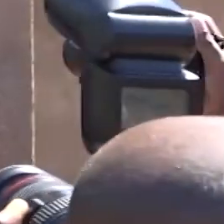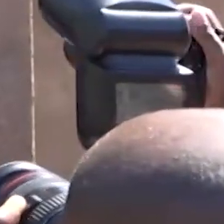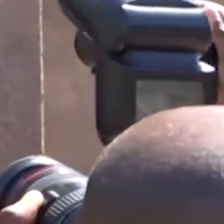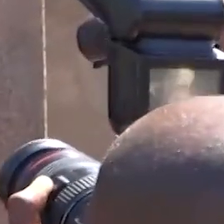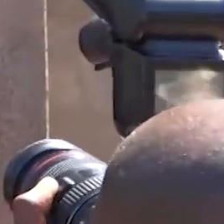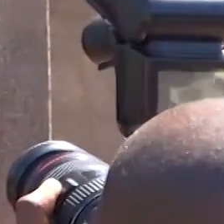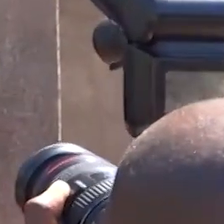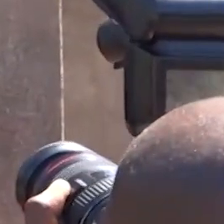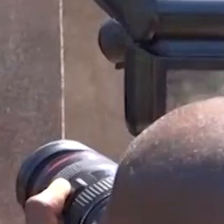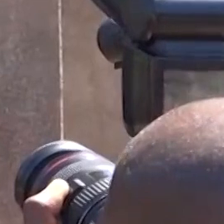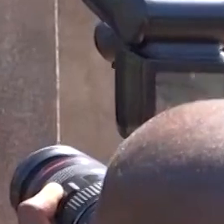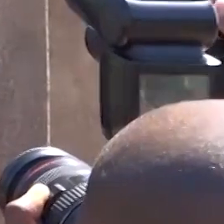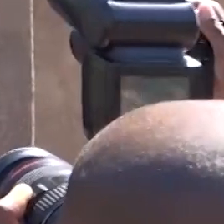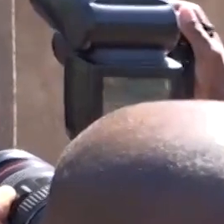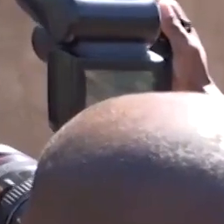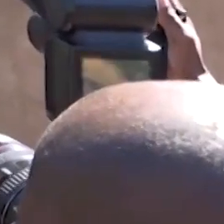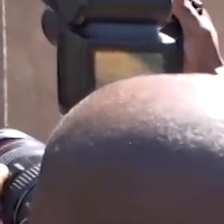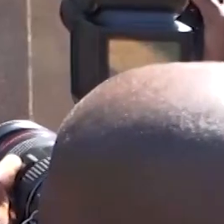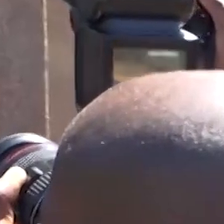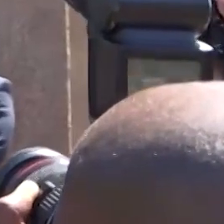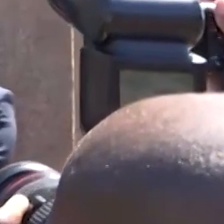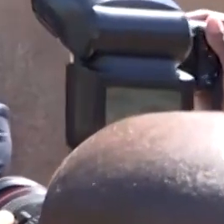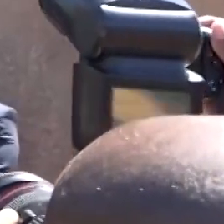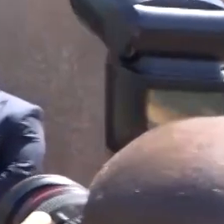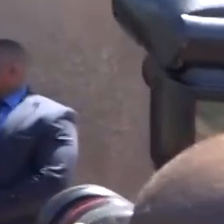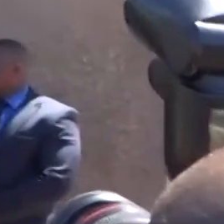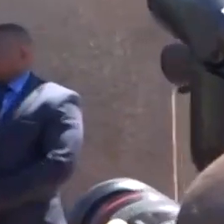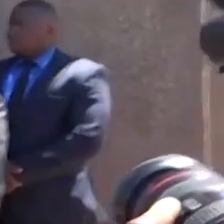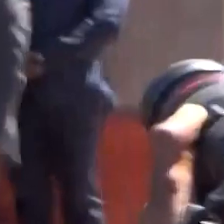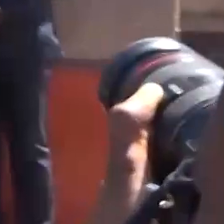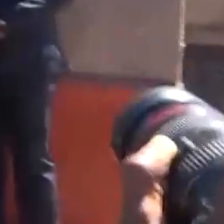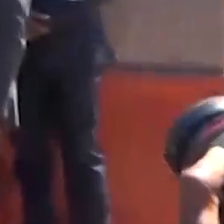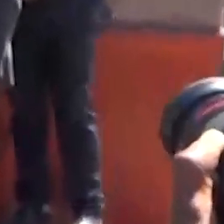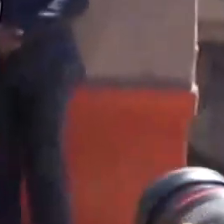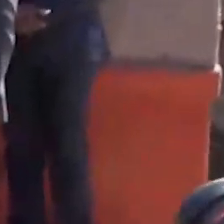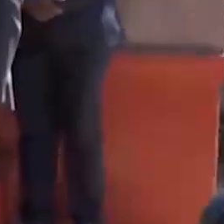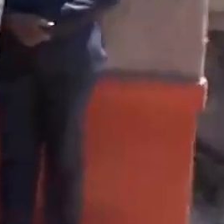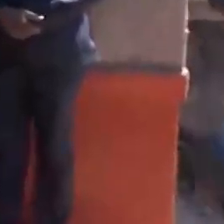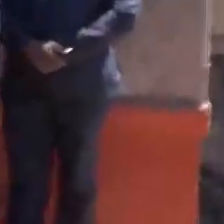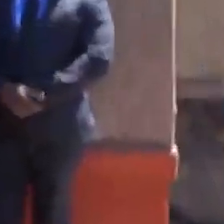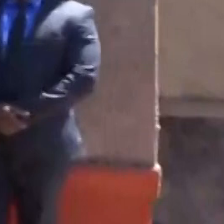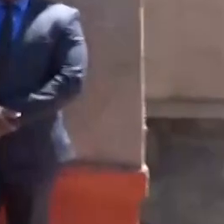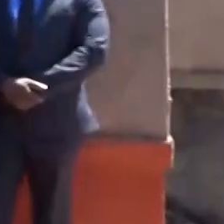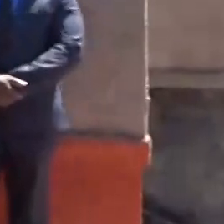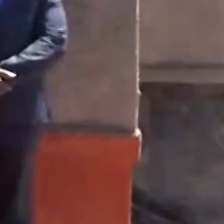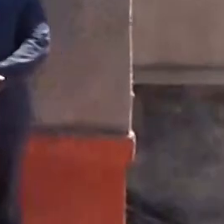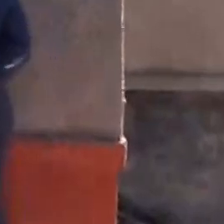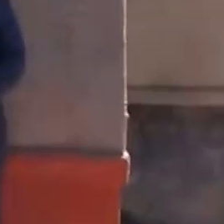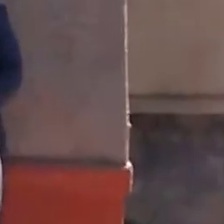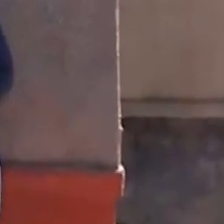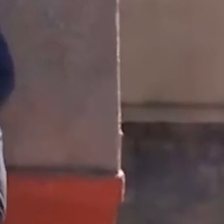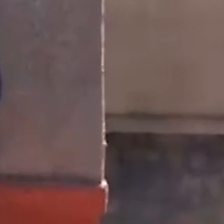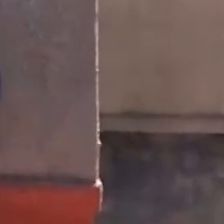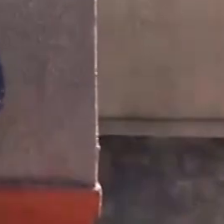SDA Church to attend the 2024 Komboka ceremony, he leaves behind a legacy of leadership intertwined with